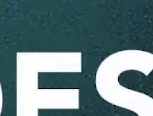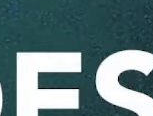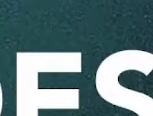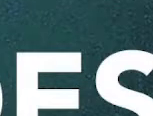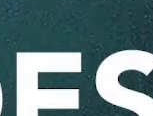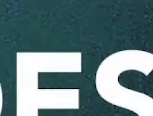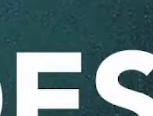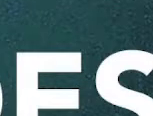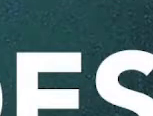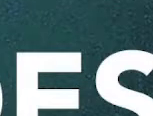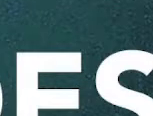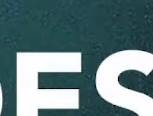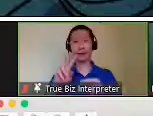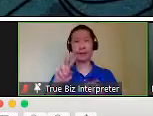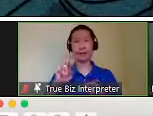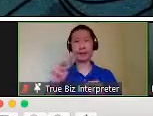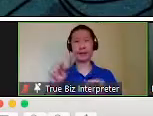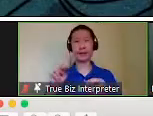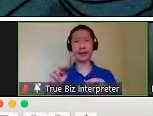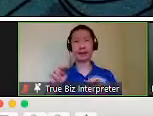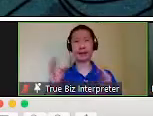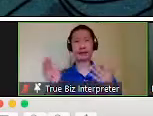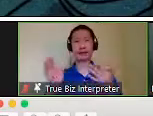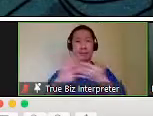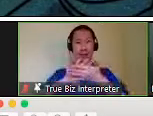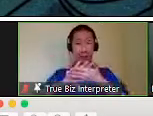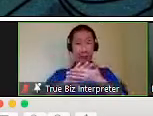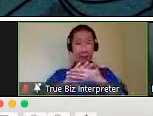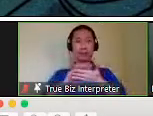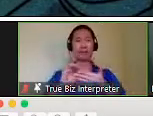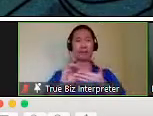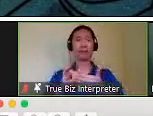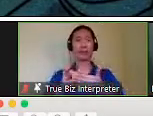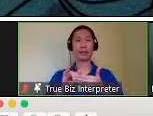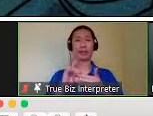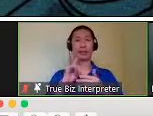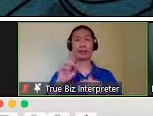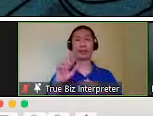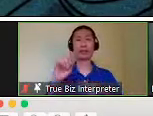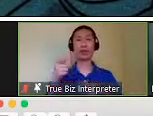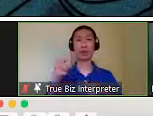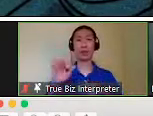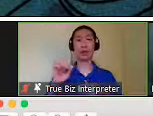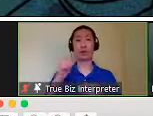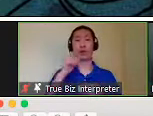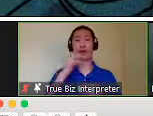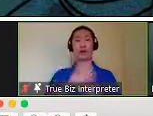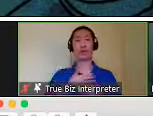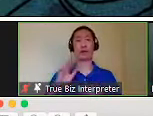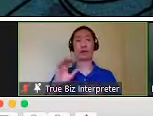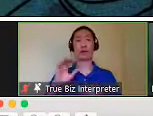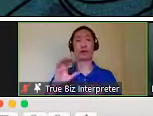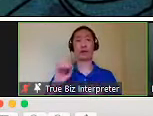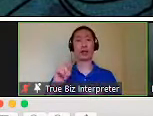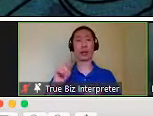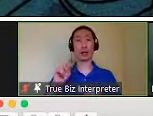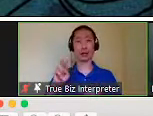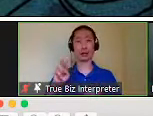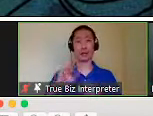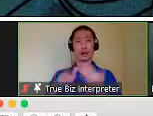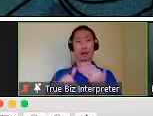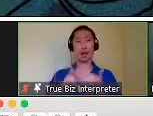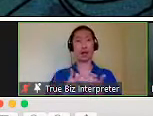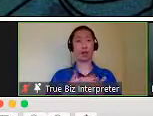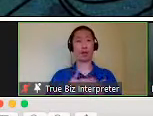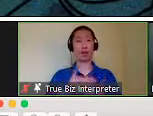Venn diagram, which is actually the logo of my collective, All My Relations Collective. And